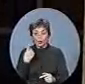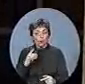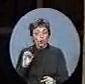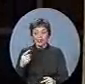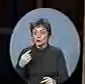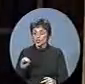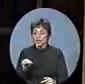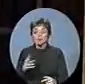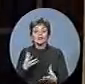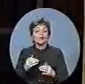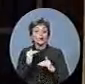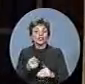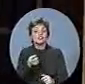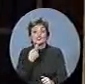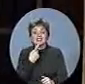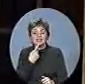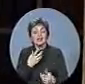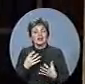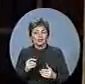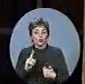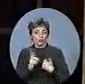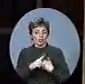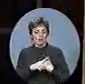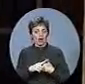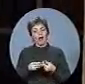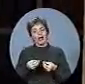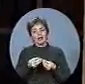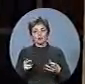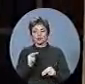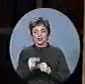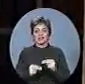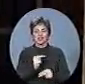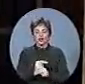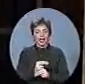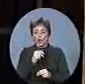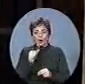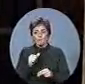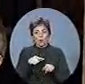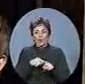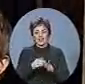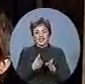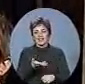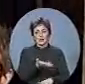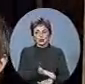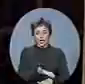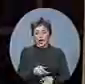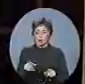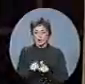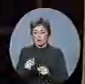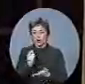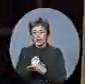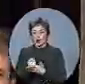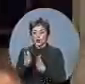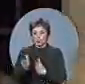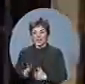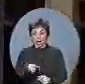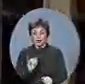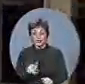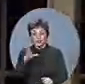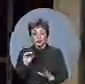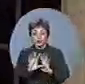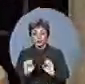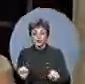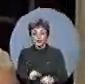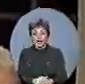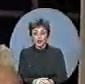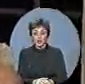the protocol shows that the government would prefer to protect the interests of multinationals rather than those of farmers